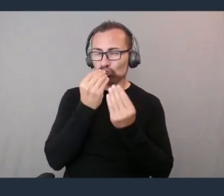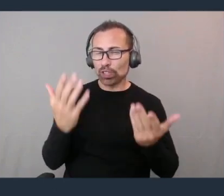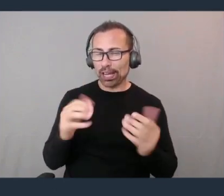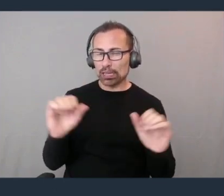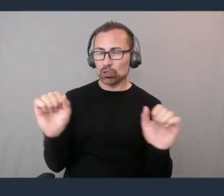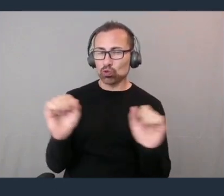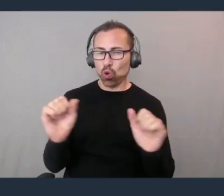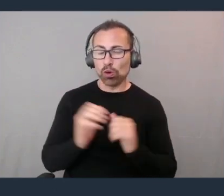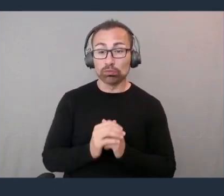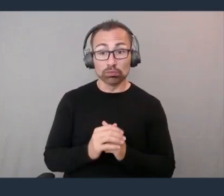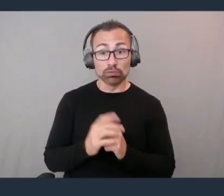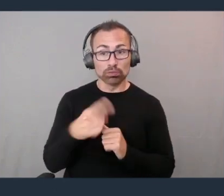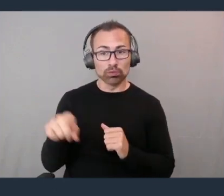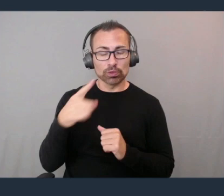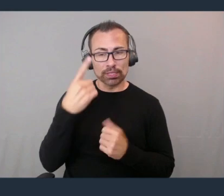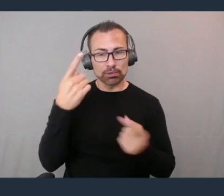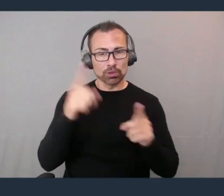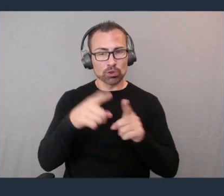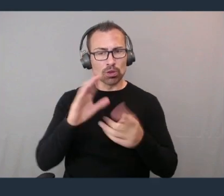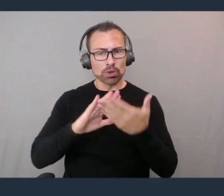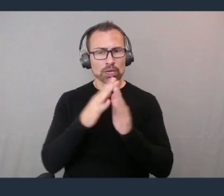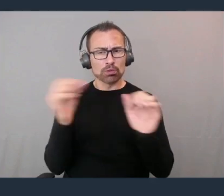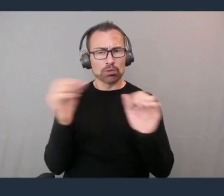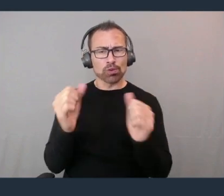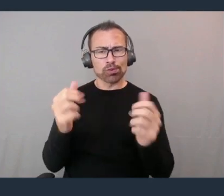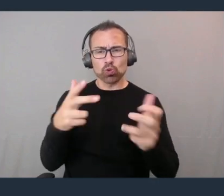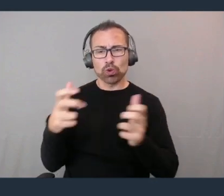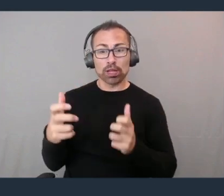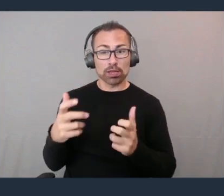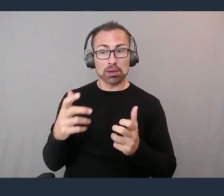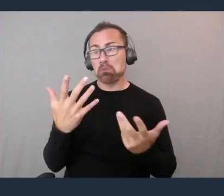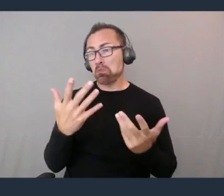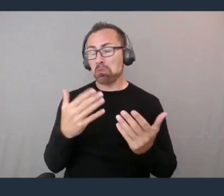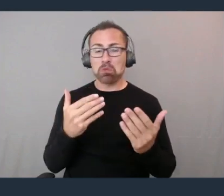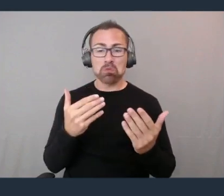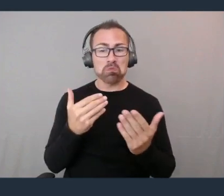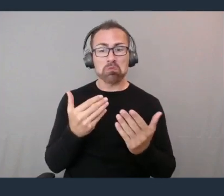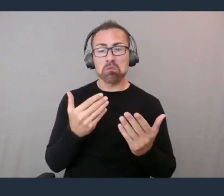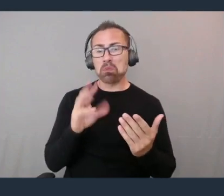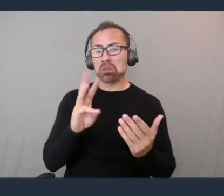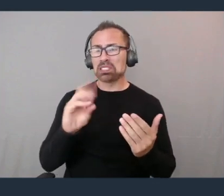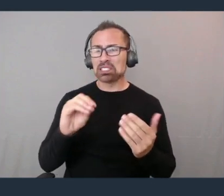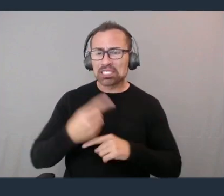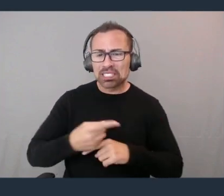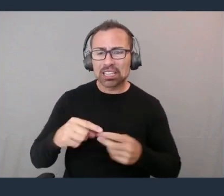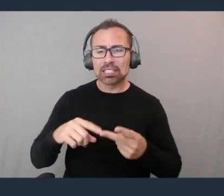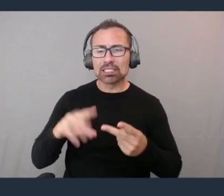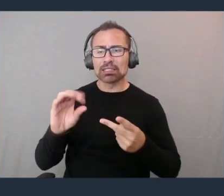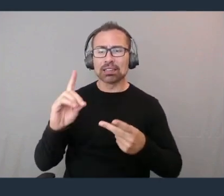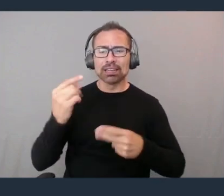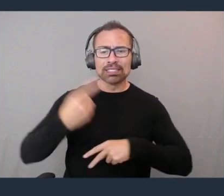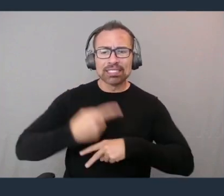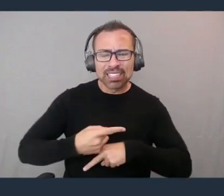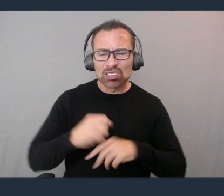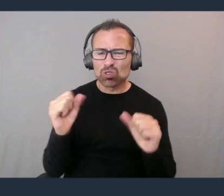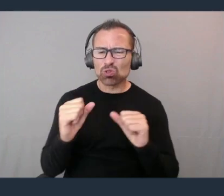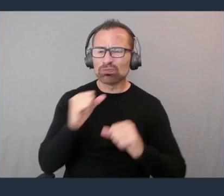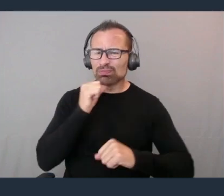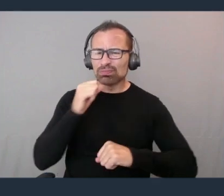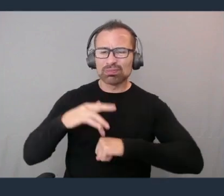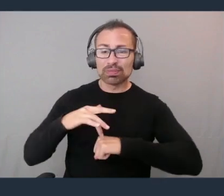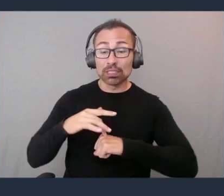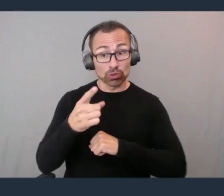very quickly, sometimes as soon as 60 or 90 days. Does that make you wonder how much cold data your organization